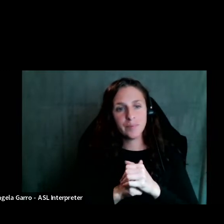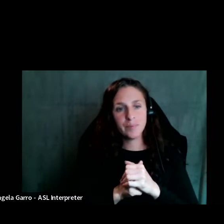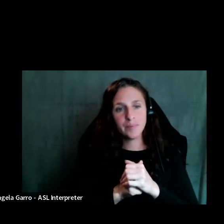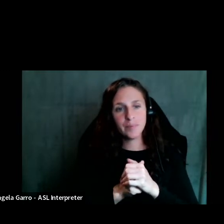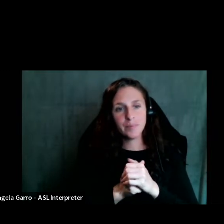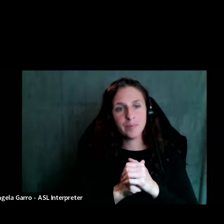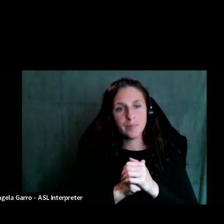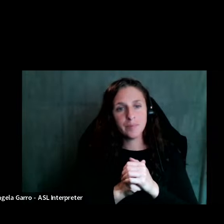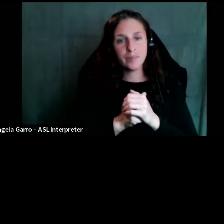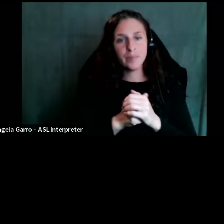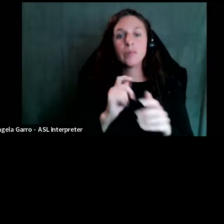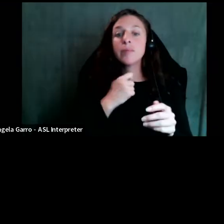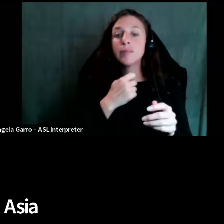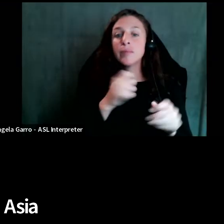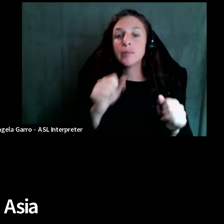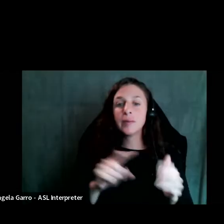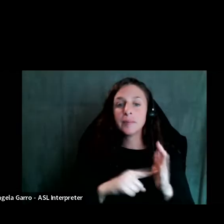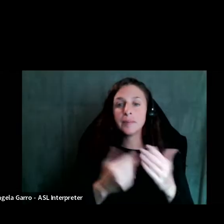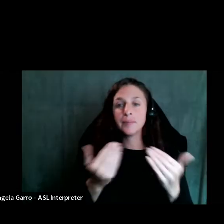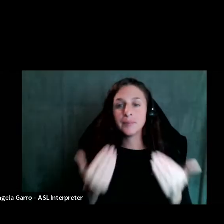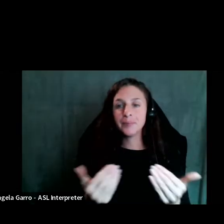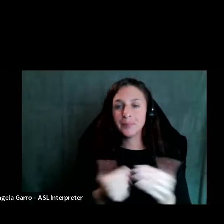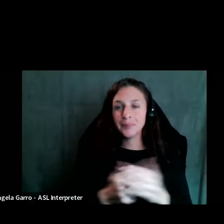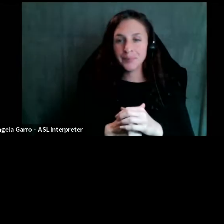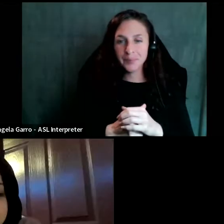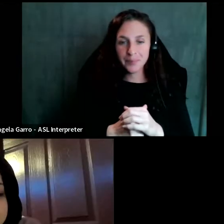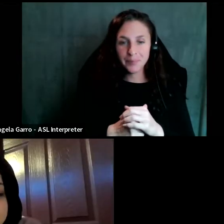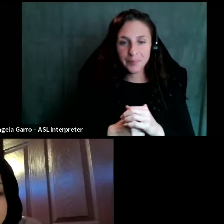You may unmute and begin.